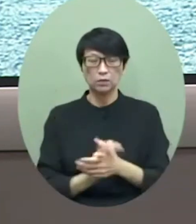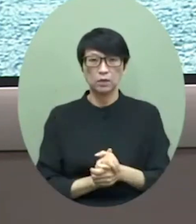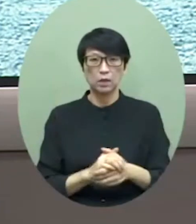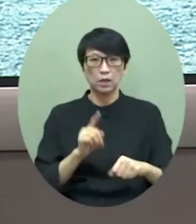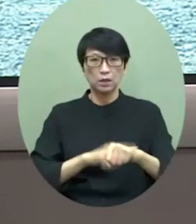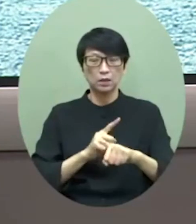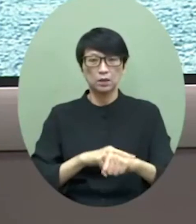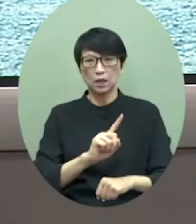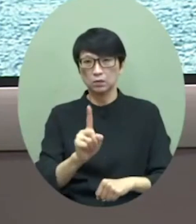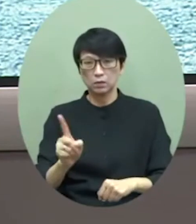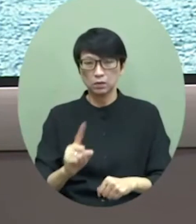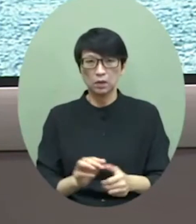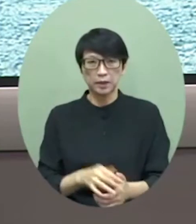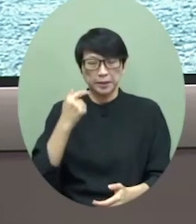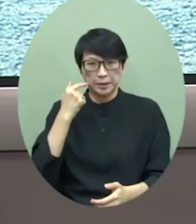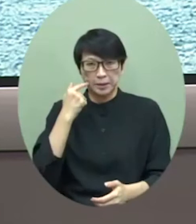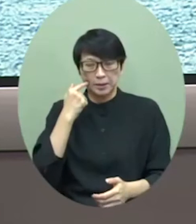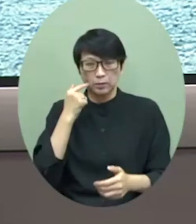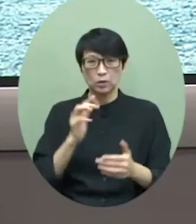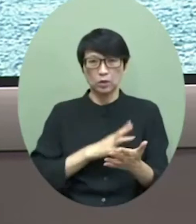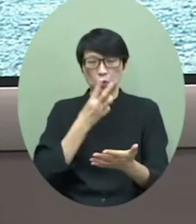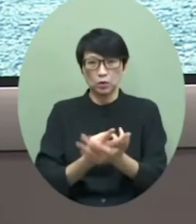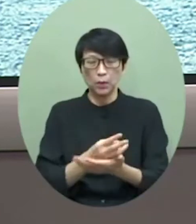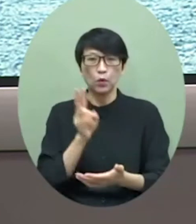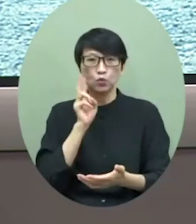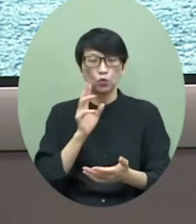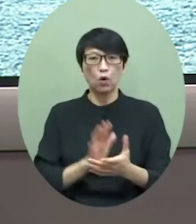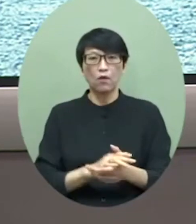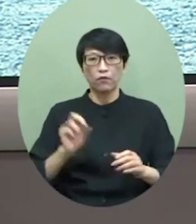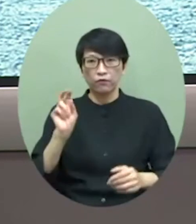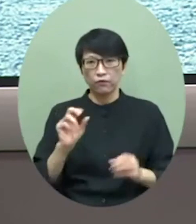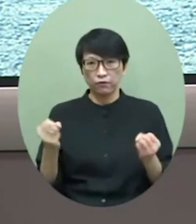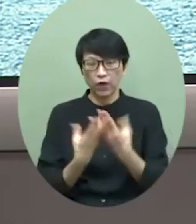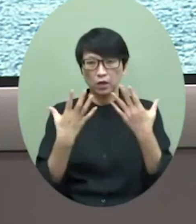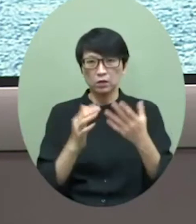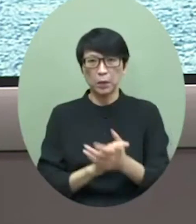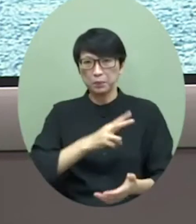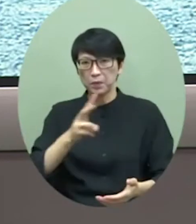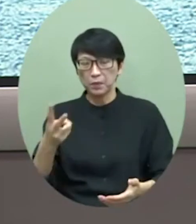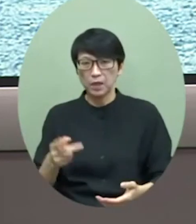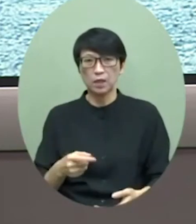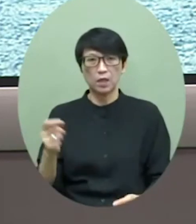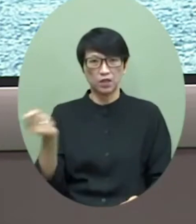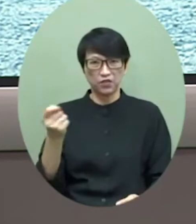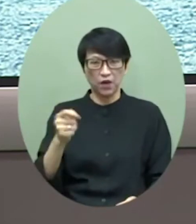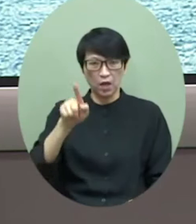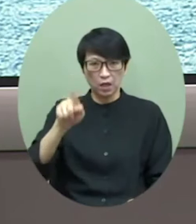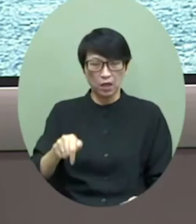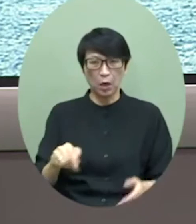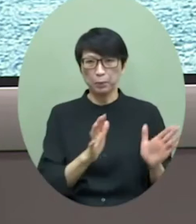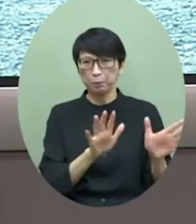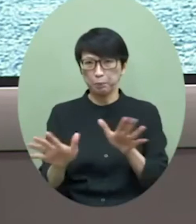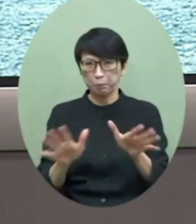let down our guard. And as I said before, we follow the same principle. We must remain prepared and